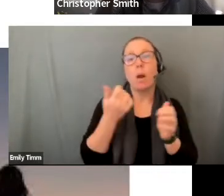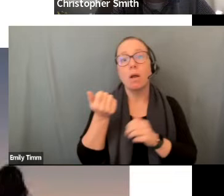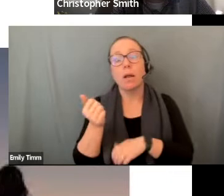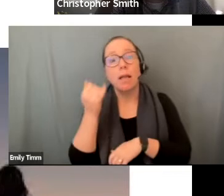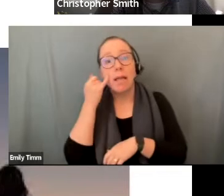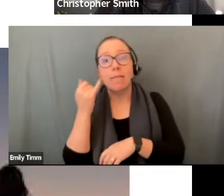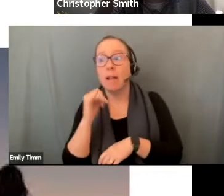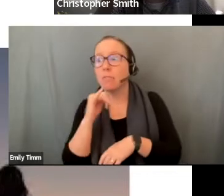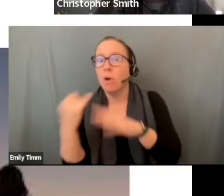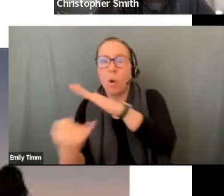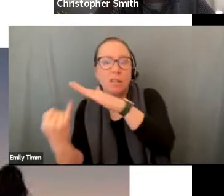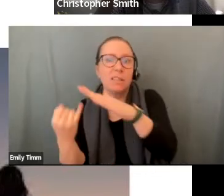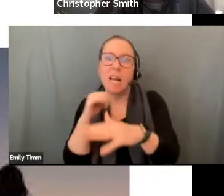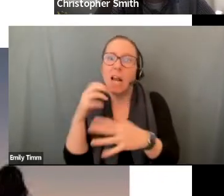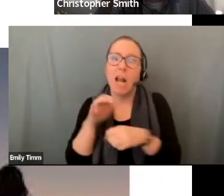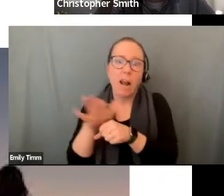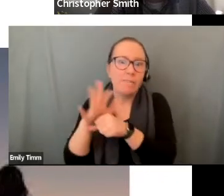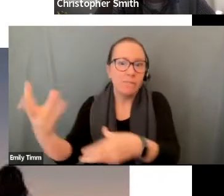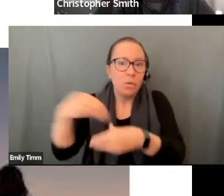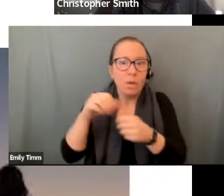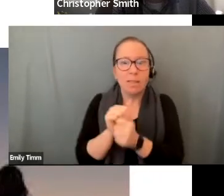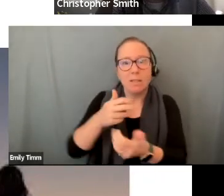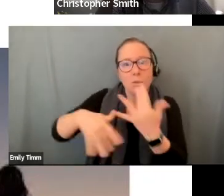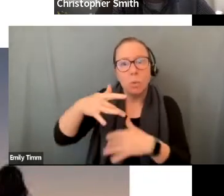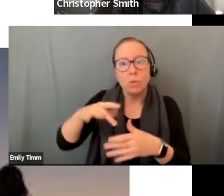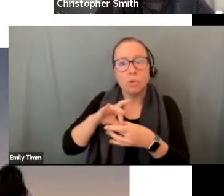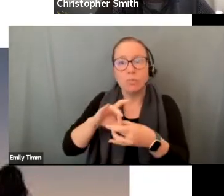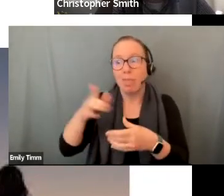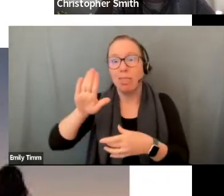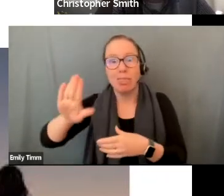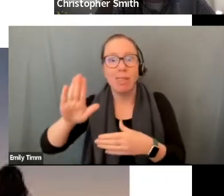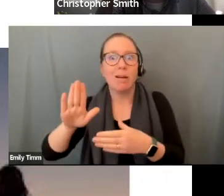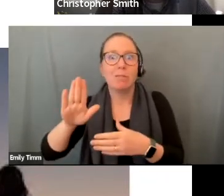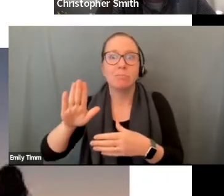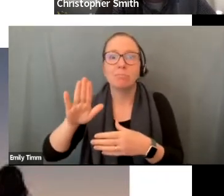of involvement in social relationships are more likely to die than those